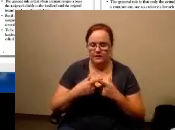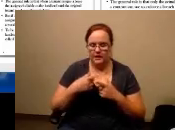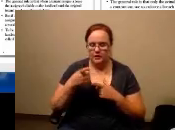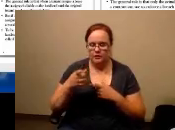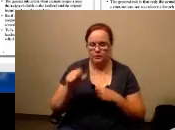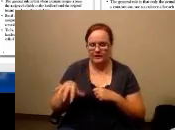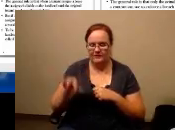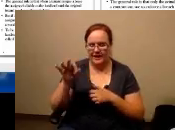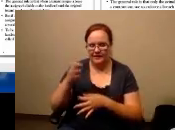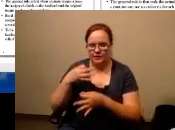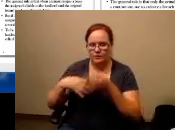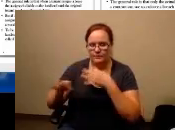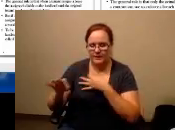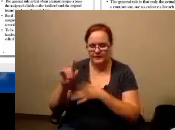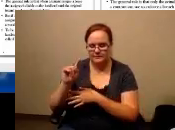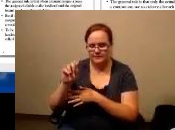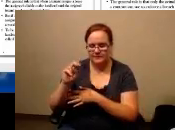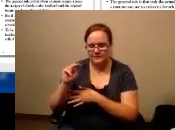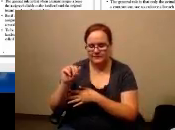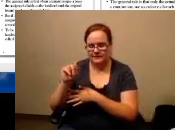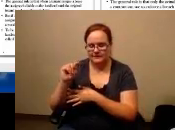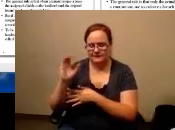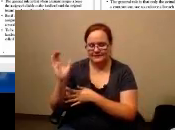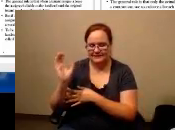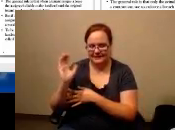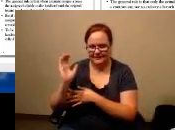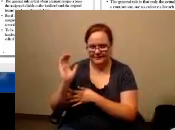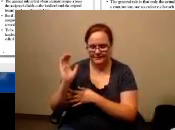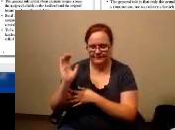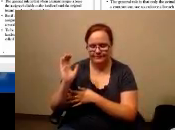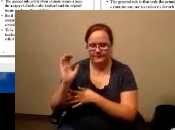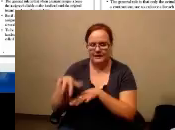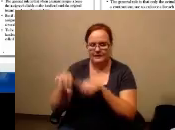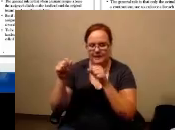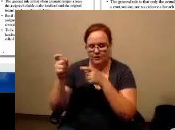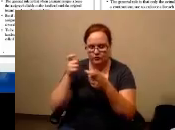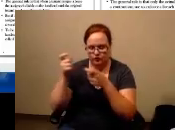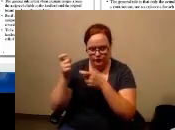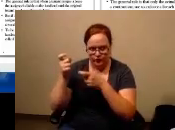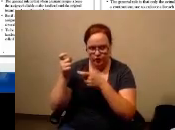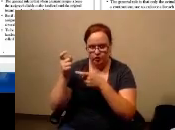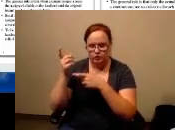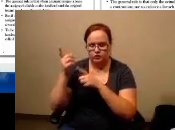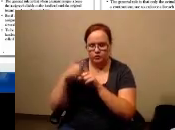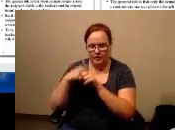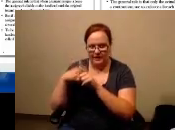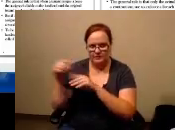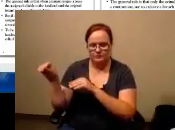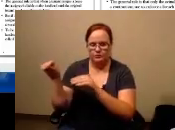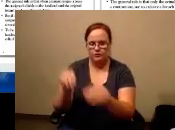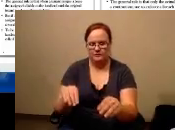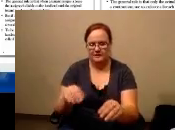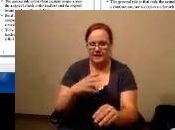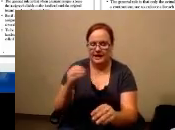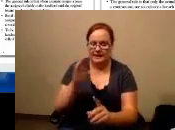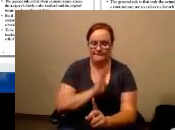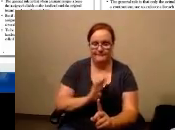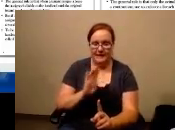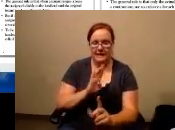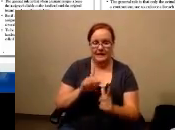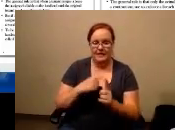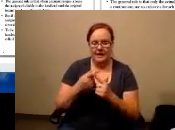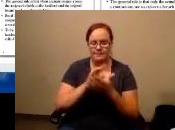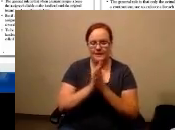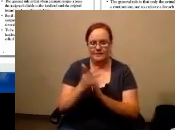replacement tenant. C moves in, takes over the rent, and B is legally discharged from any liability on